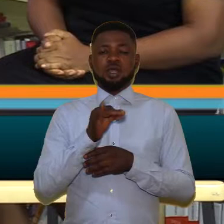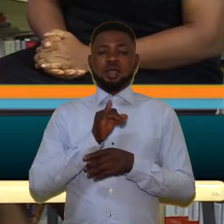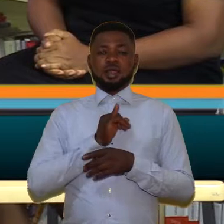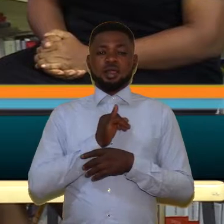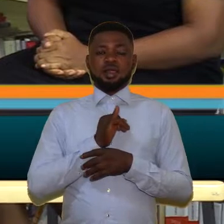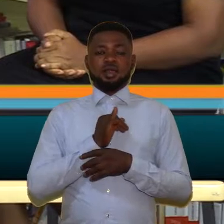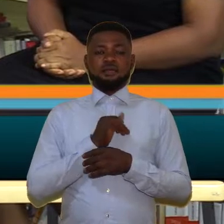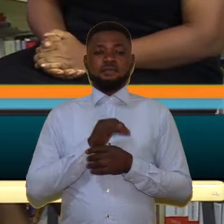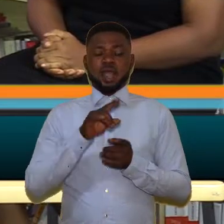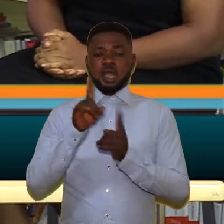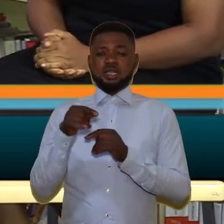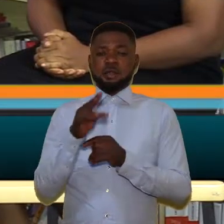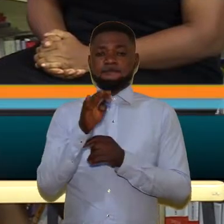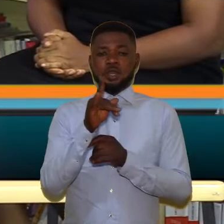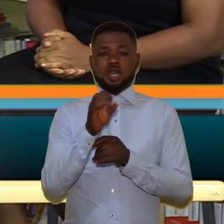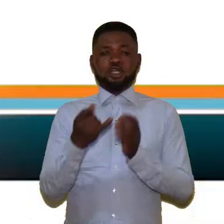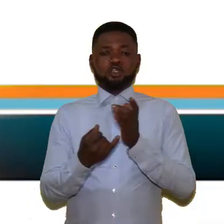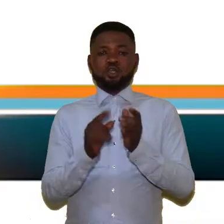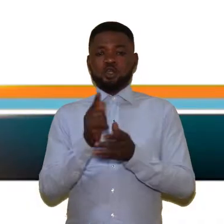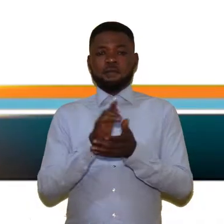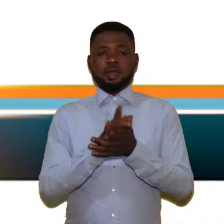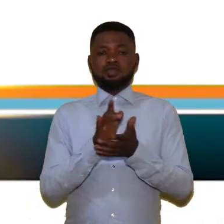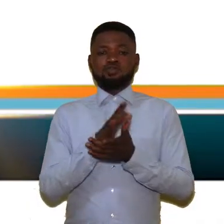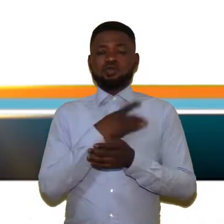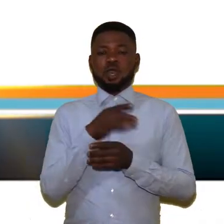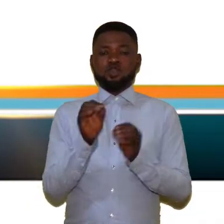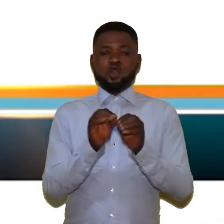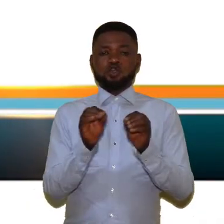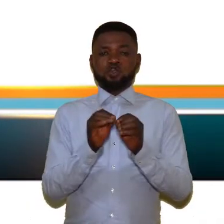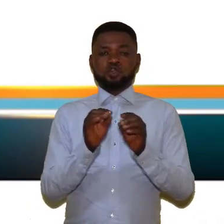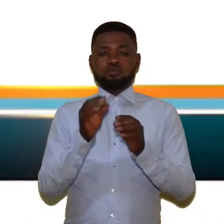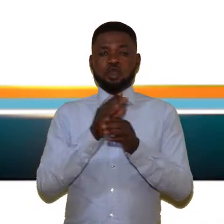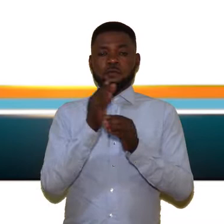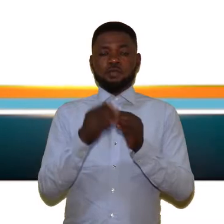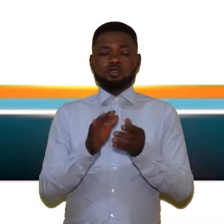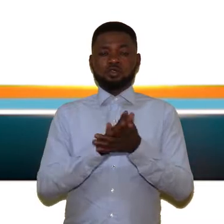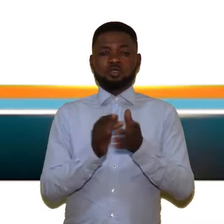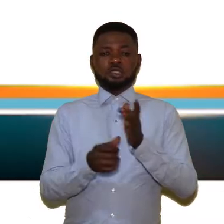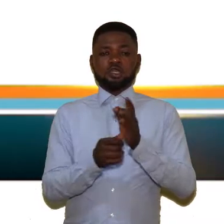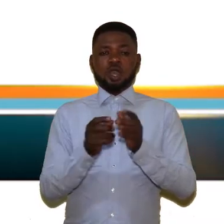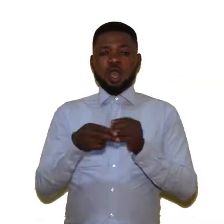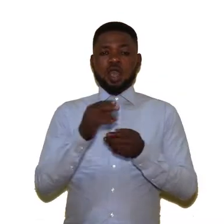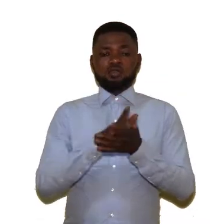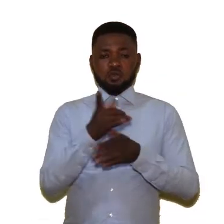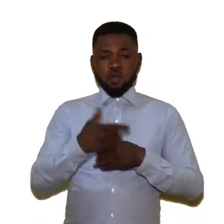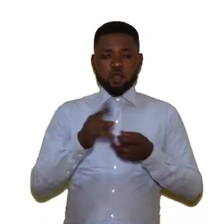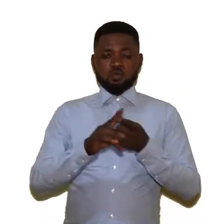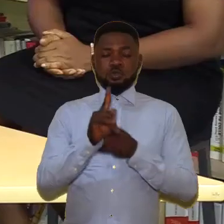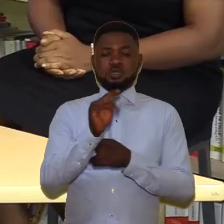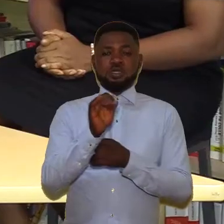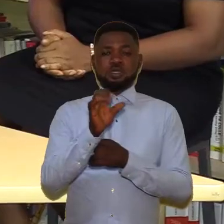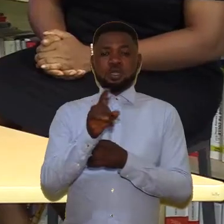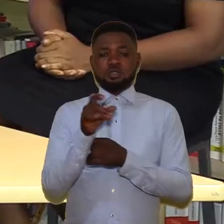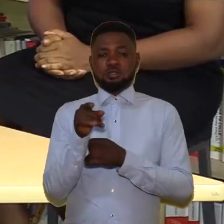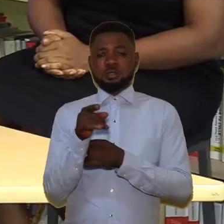Okay. I attended Bolade Junior Grammar School and Oshodi Comprehensive Senior High School. Okay, welcome to the Total Education Show. Thank